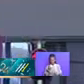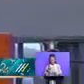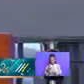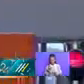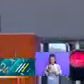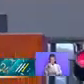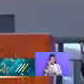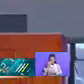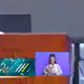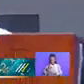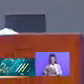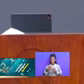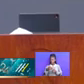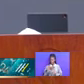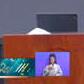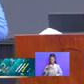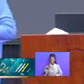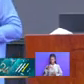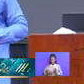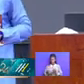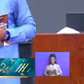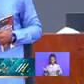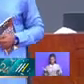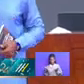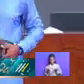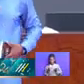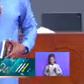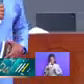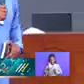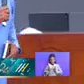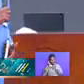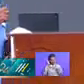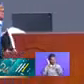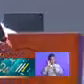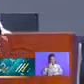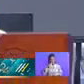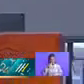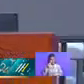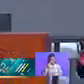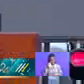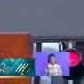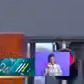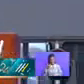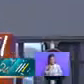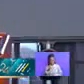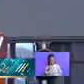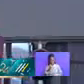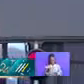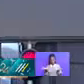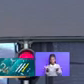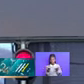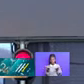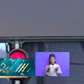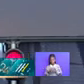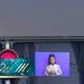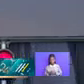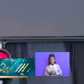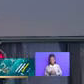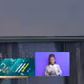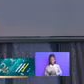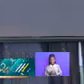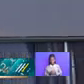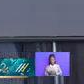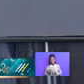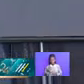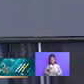assignment but here is what the Lord told me where is Bishop James Miner Bishop James come where is your wife come